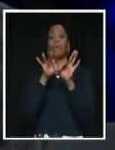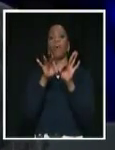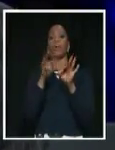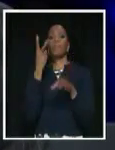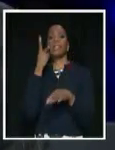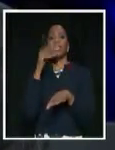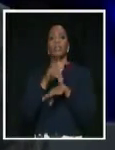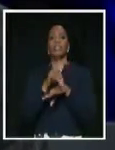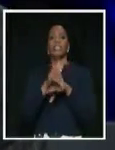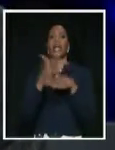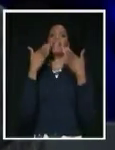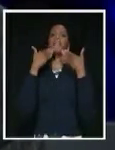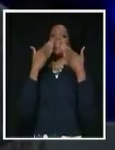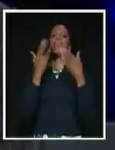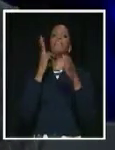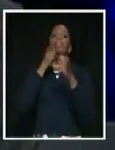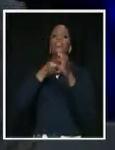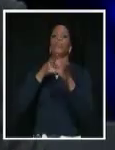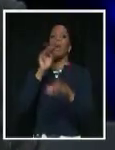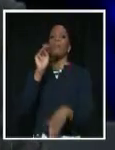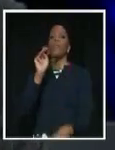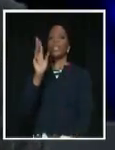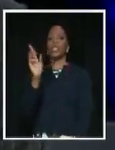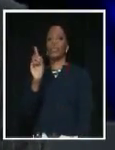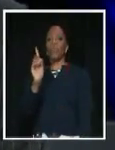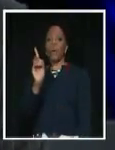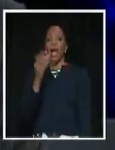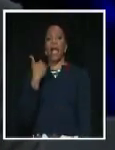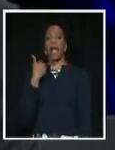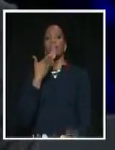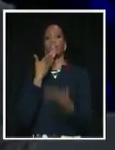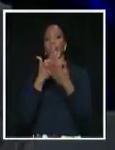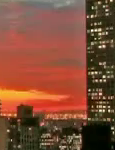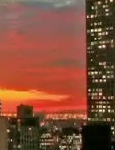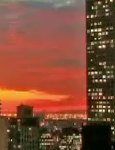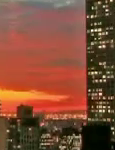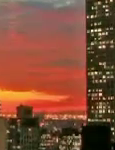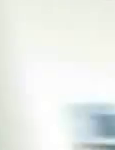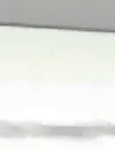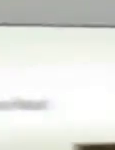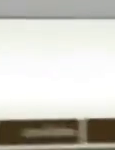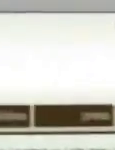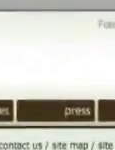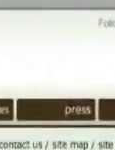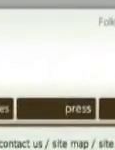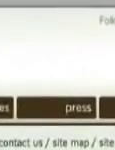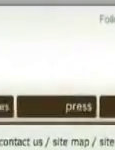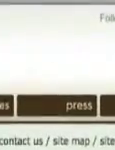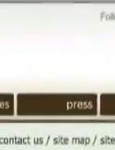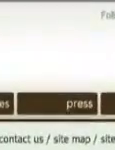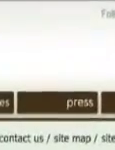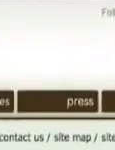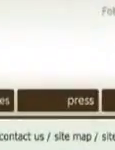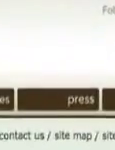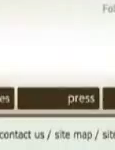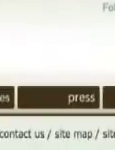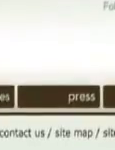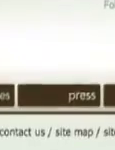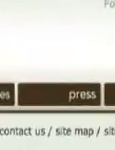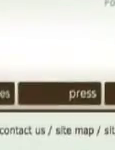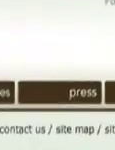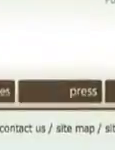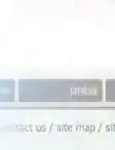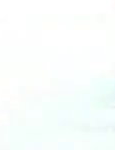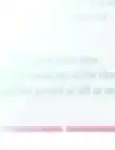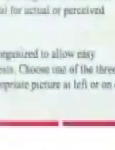11. Thank you, everyone, for joining us tonight. I'm Maurice Dubois. Have a good evening. Through its NYC Votes programs, the Campaign